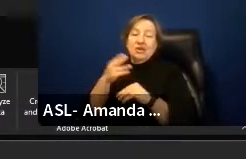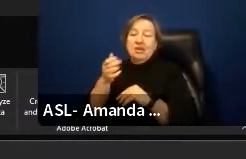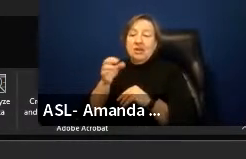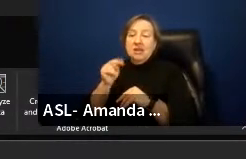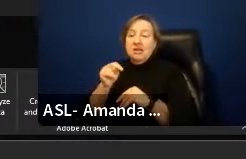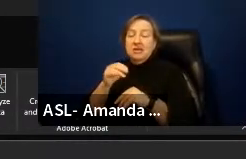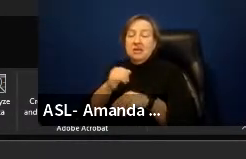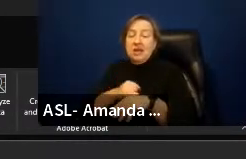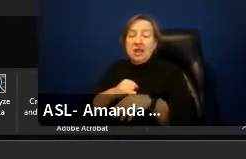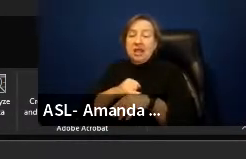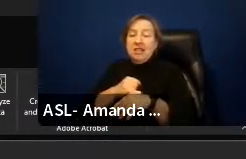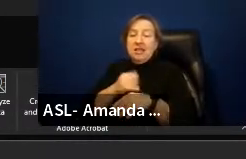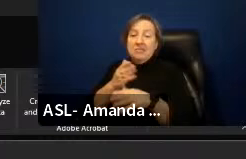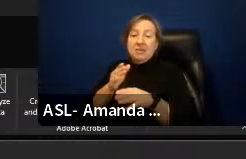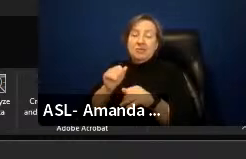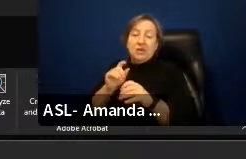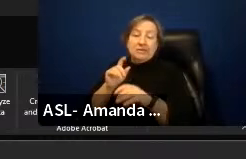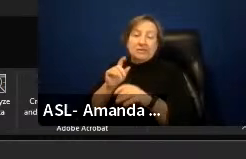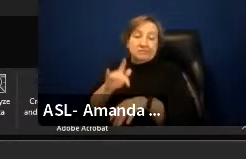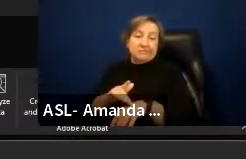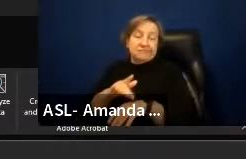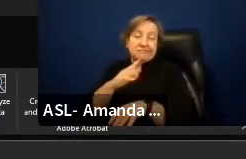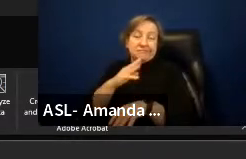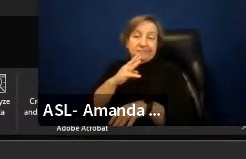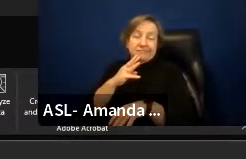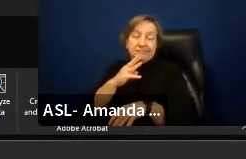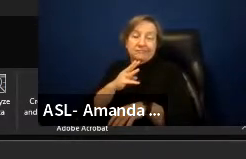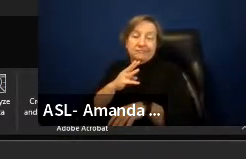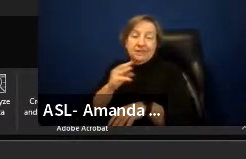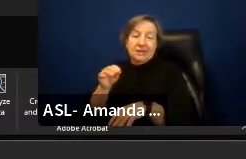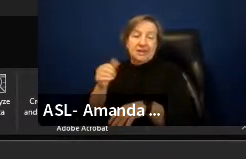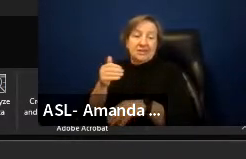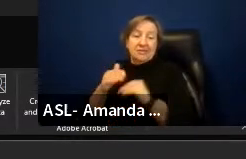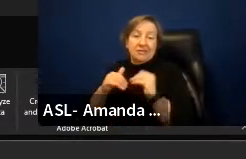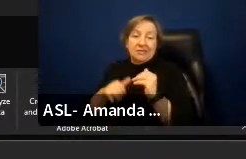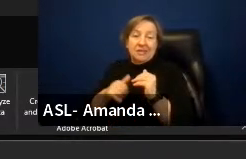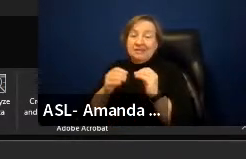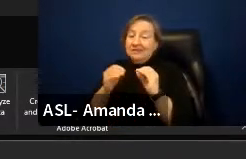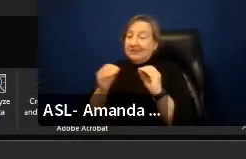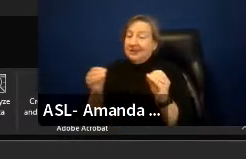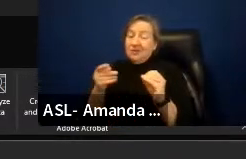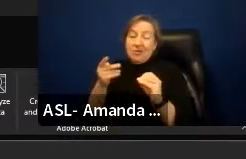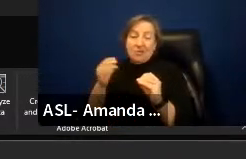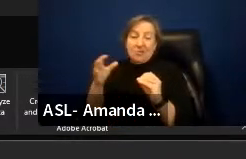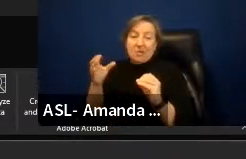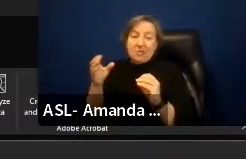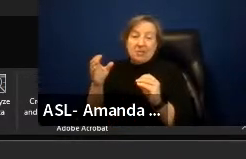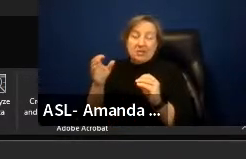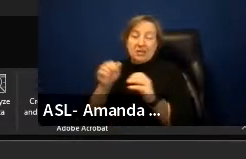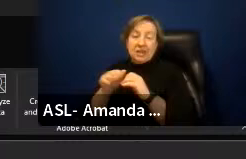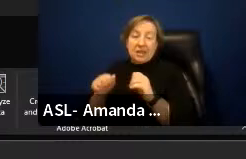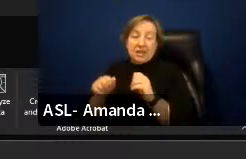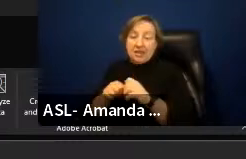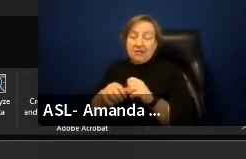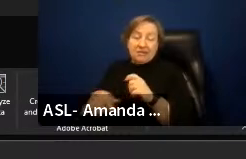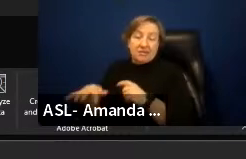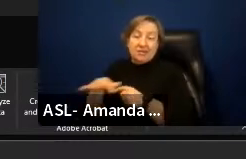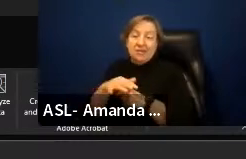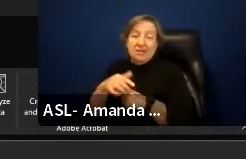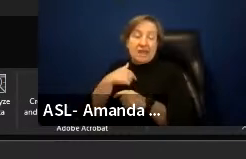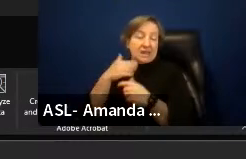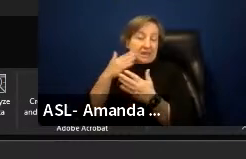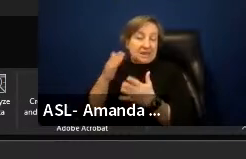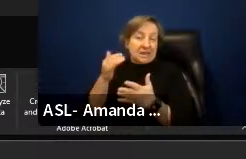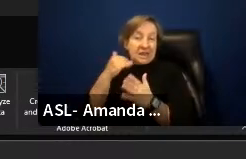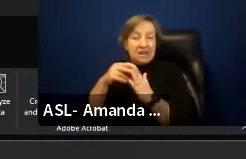only you can get to the water from. And other than that, there's zero public area in the area. And I didn't know, I